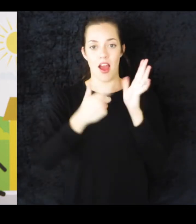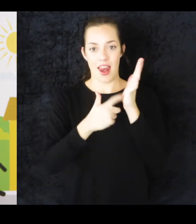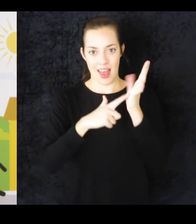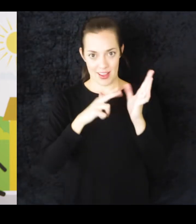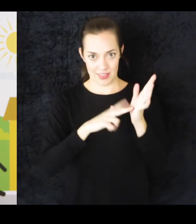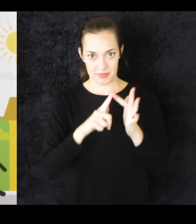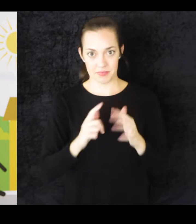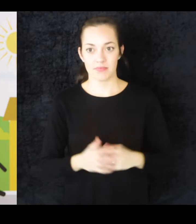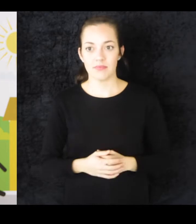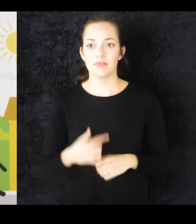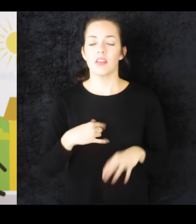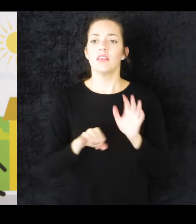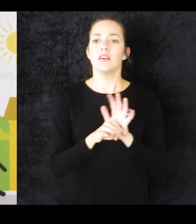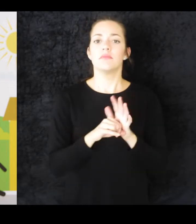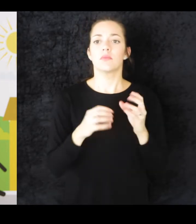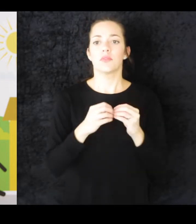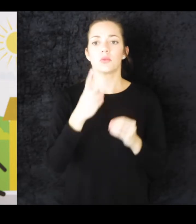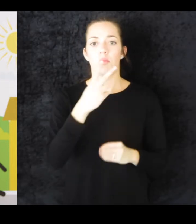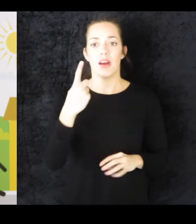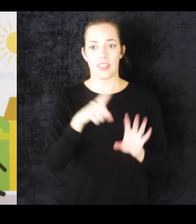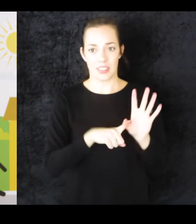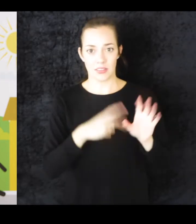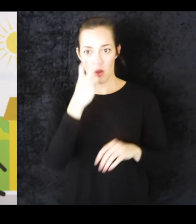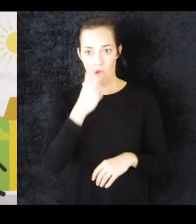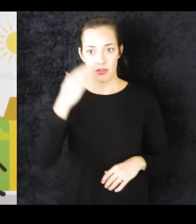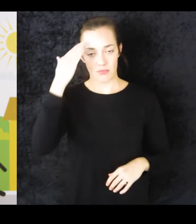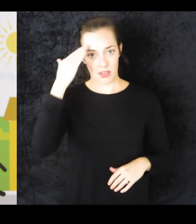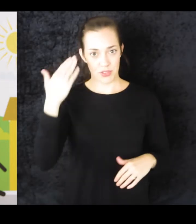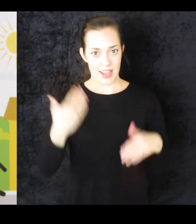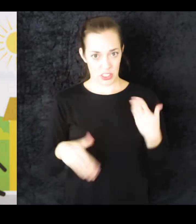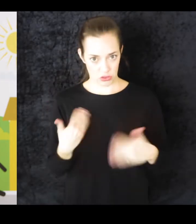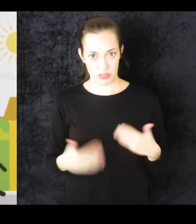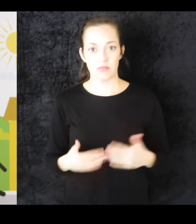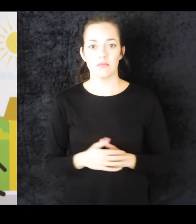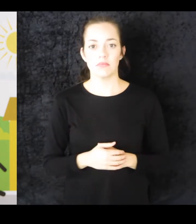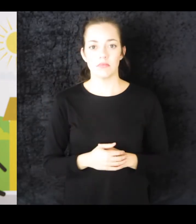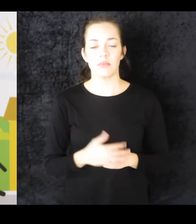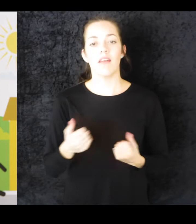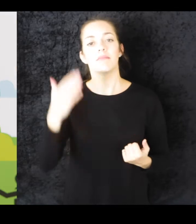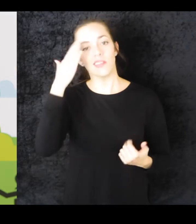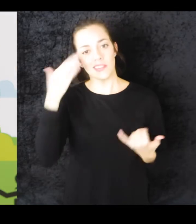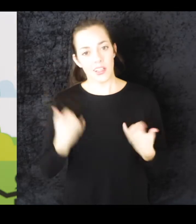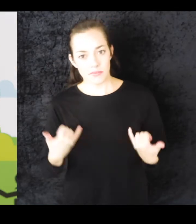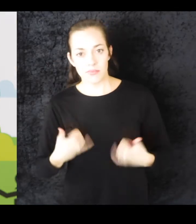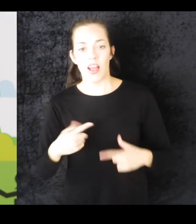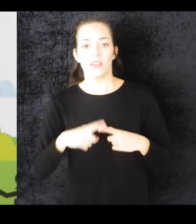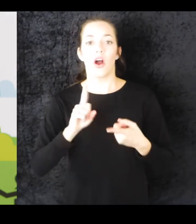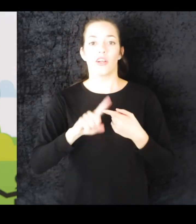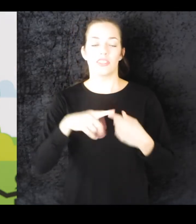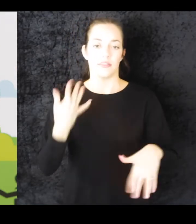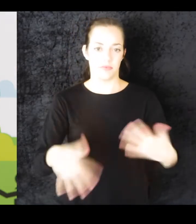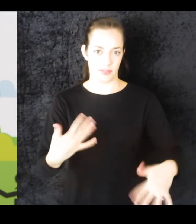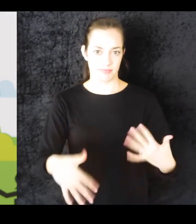a 21-year-old brain injury, and I also have a mental illness and a chronic pain condition. Brain injuries get you